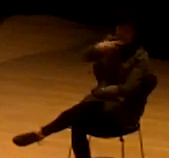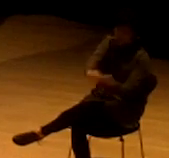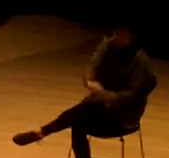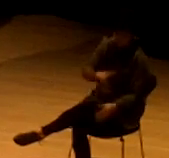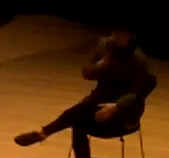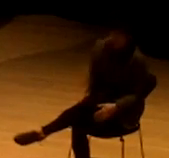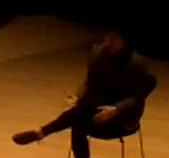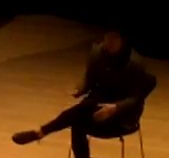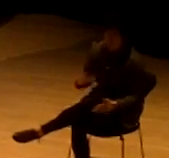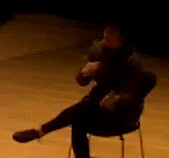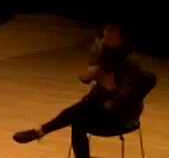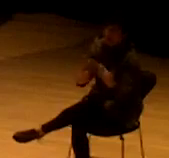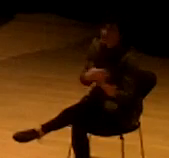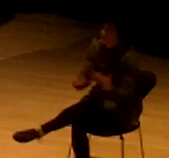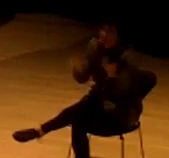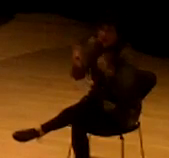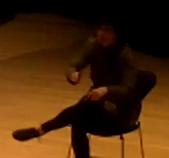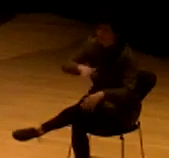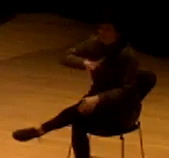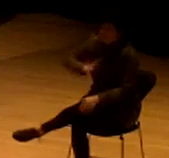So, you know,